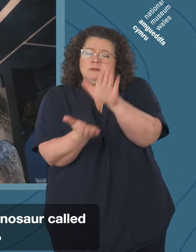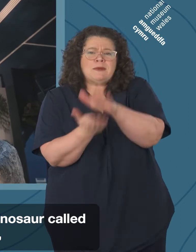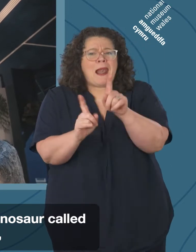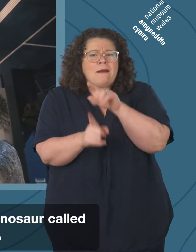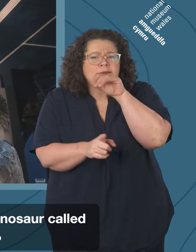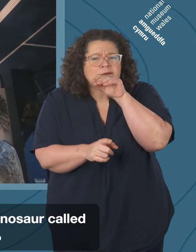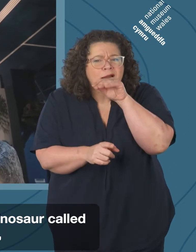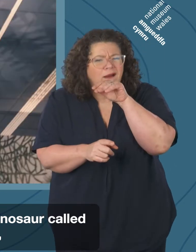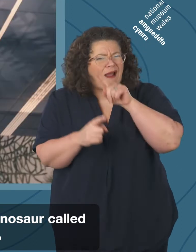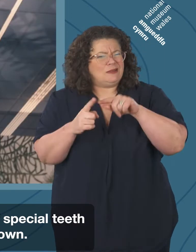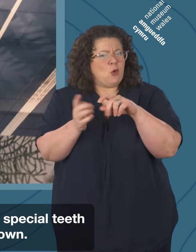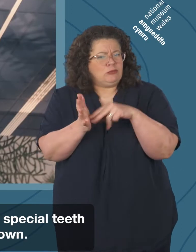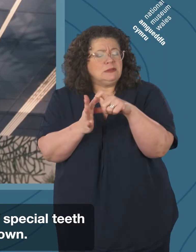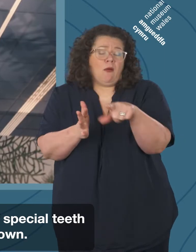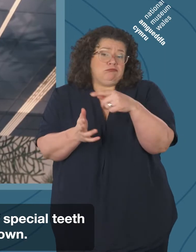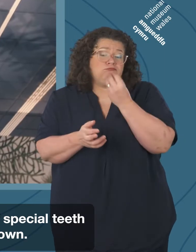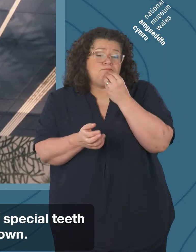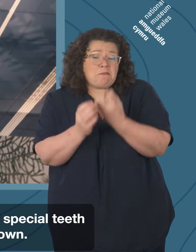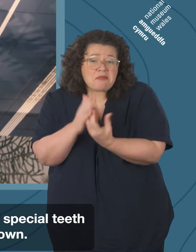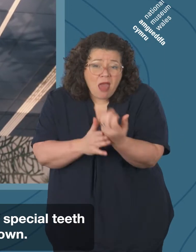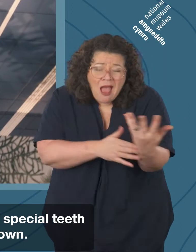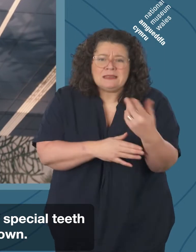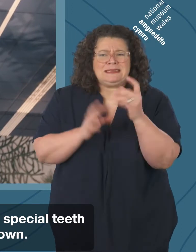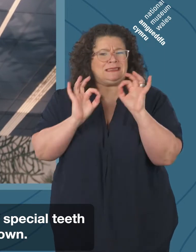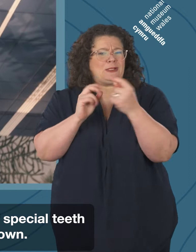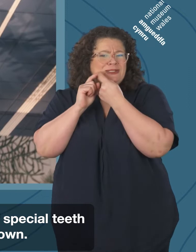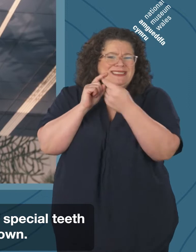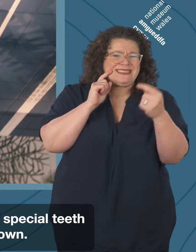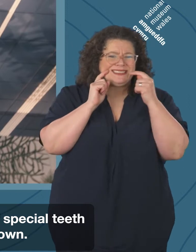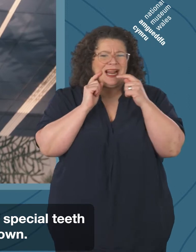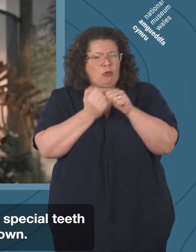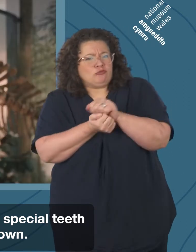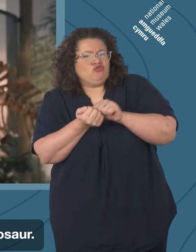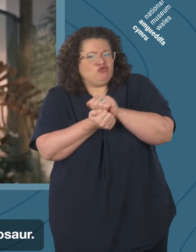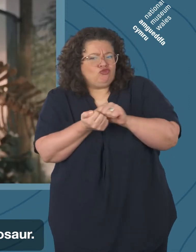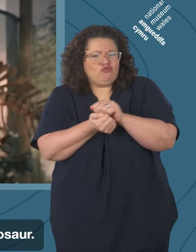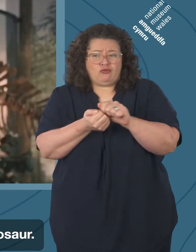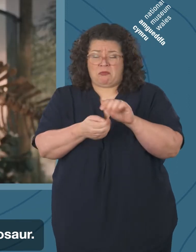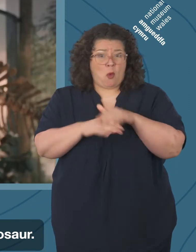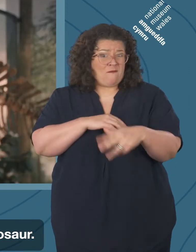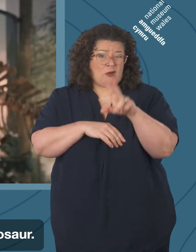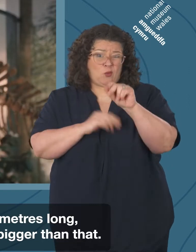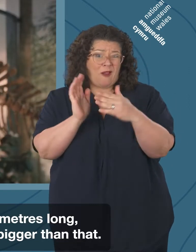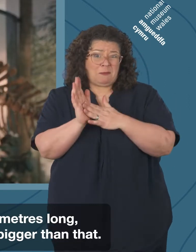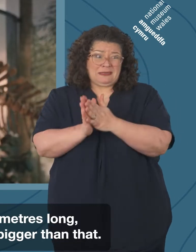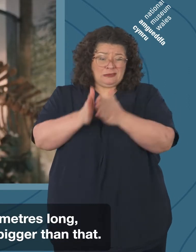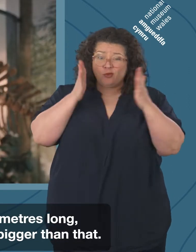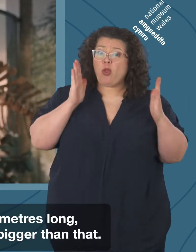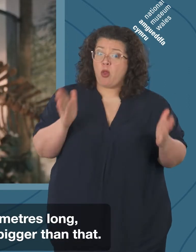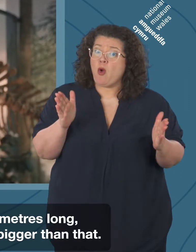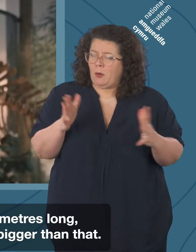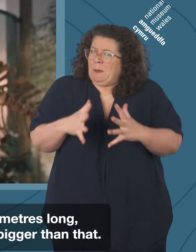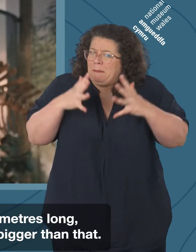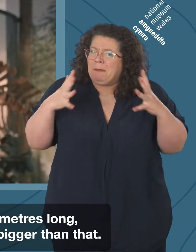called Edmontosaurus. It ate plants and it had lots of special teeth for grinding them down. It was quite a big dinosaur. Some of them were over